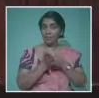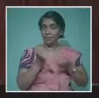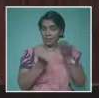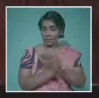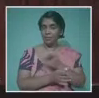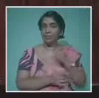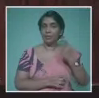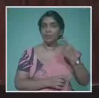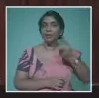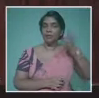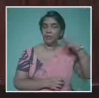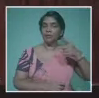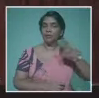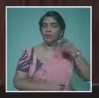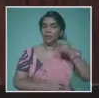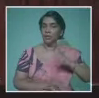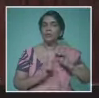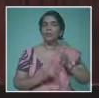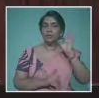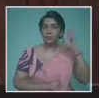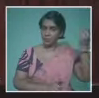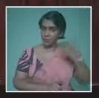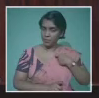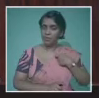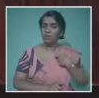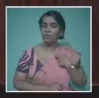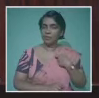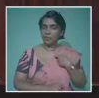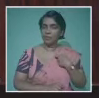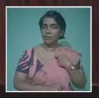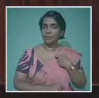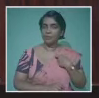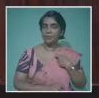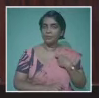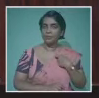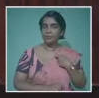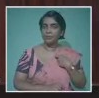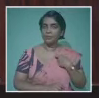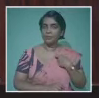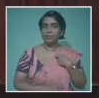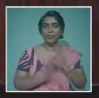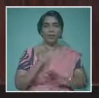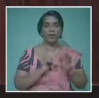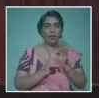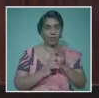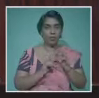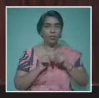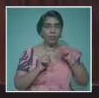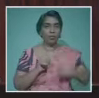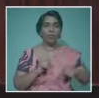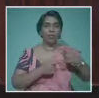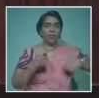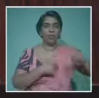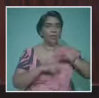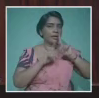His Excellency the President informed me that even the Cabinet has not been briefed about these discussions. Though they say